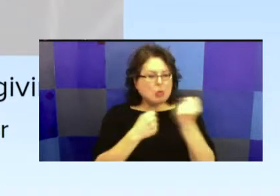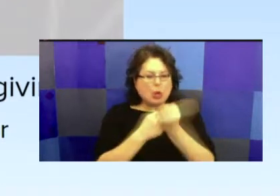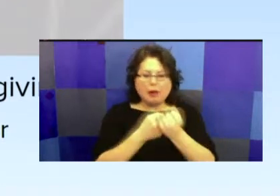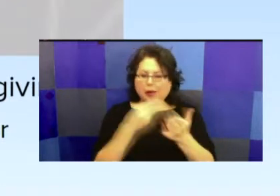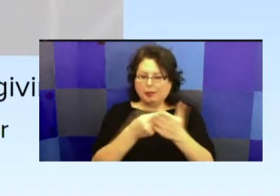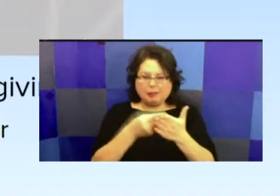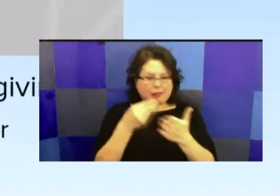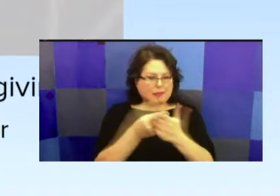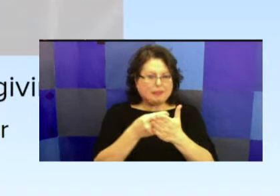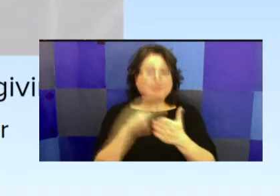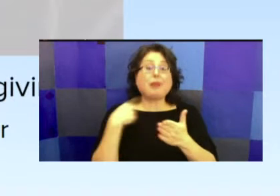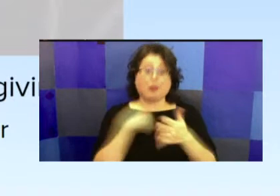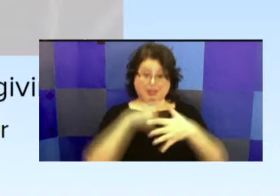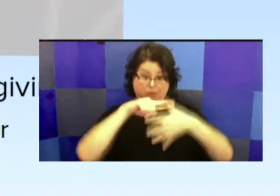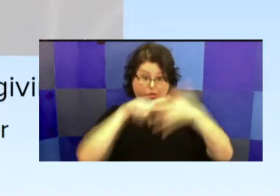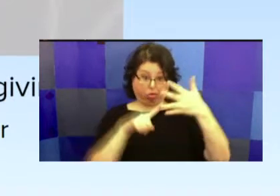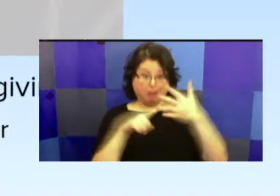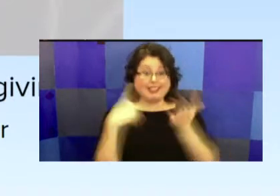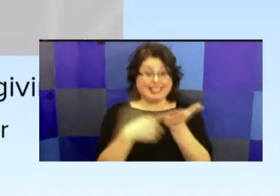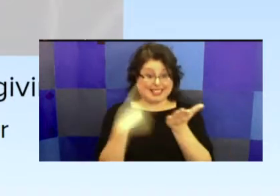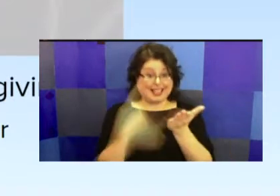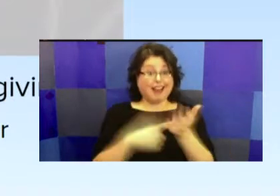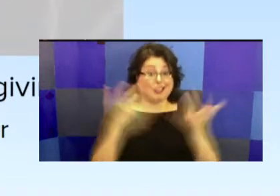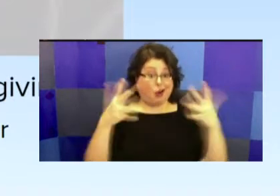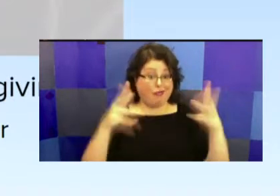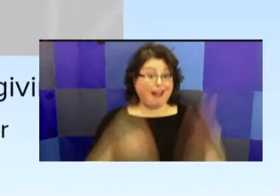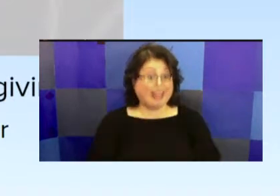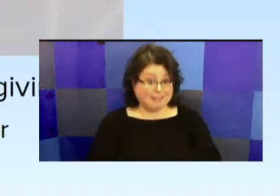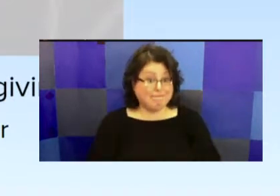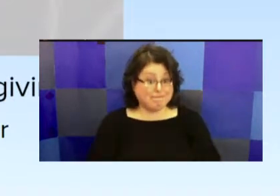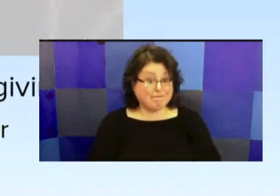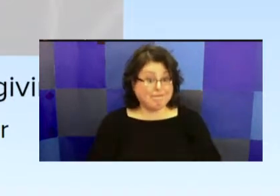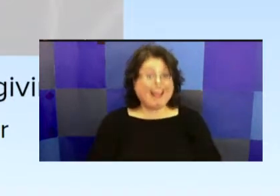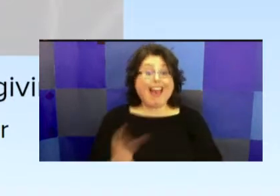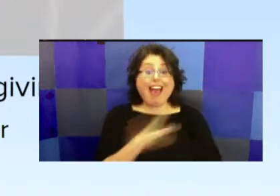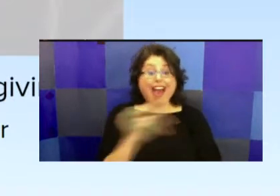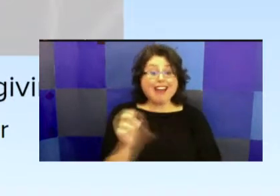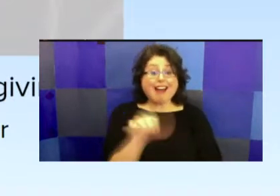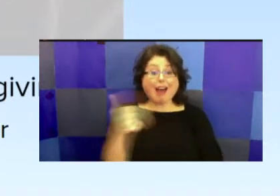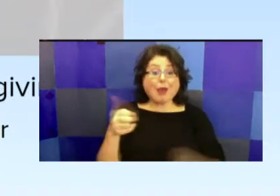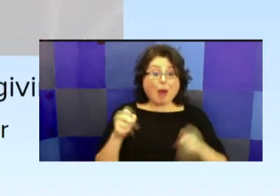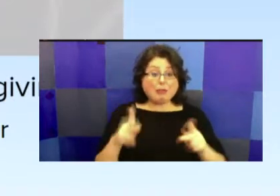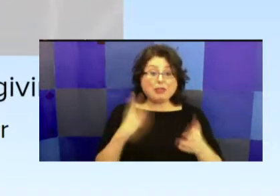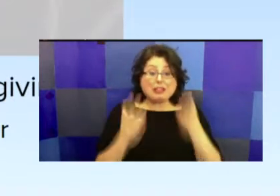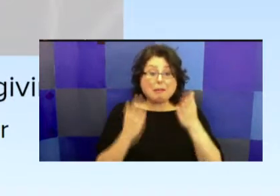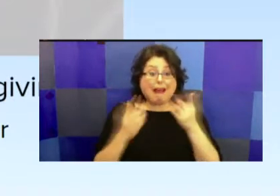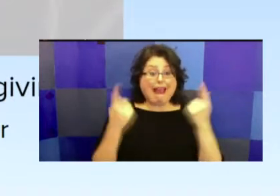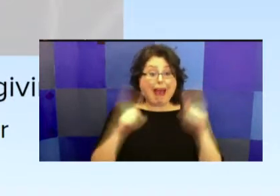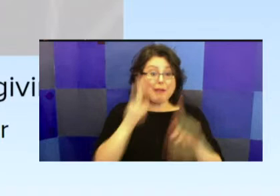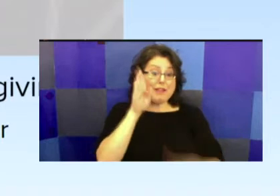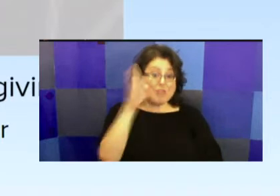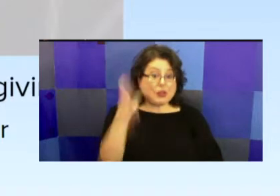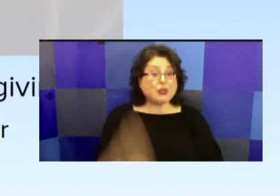we've outlined and talked about today, as well as other opportunities that will come up in the future.